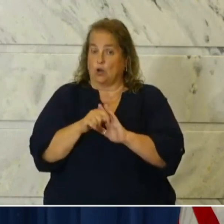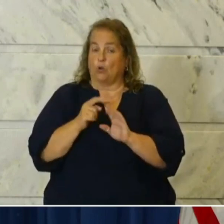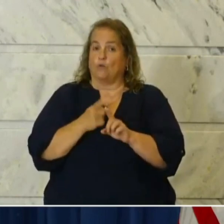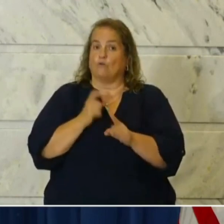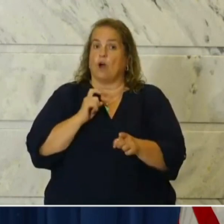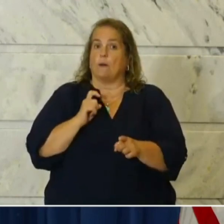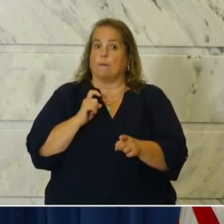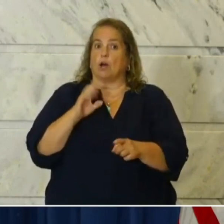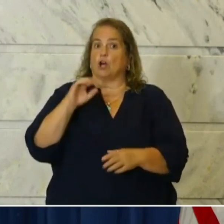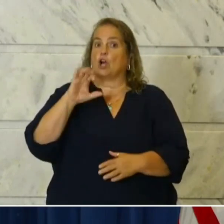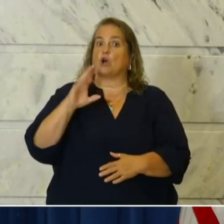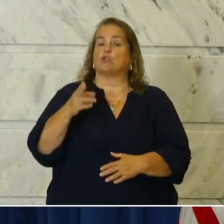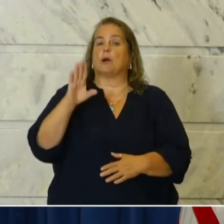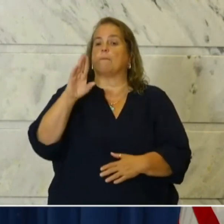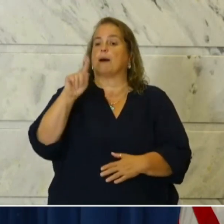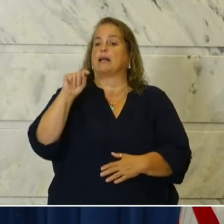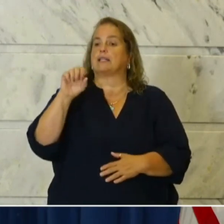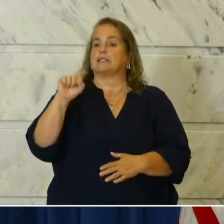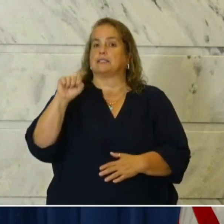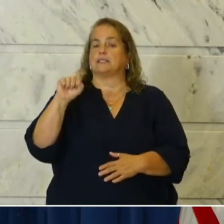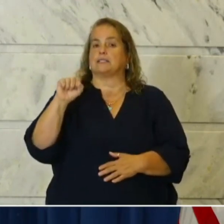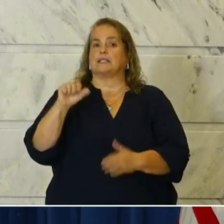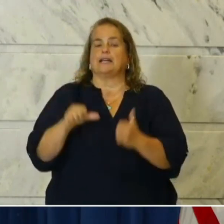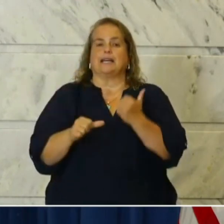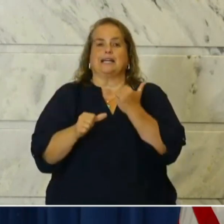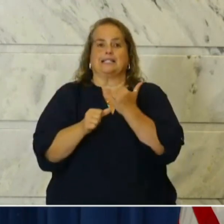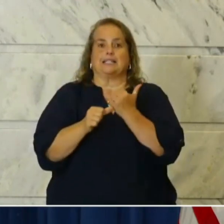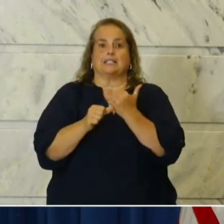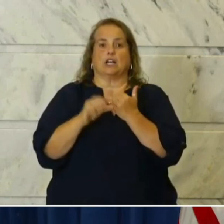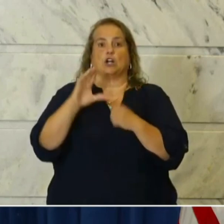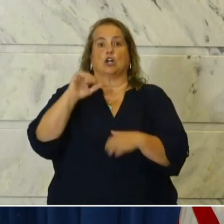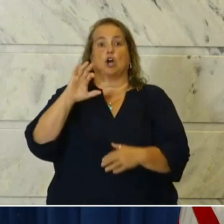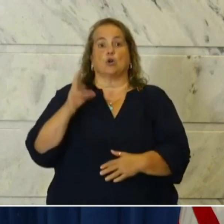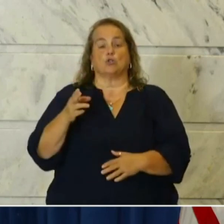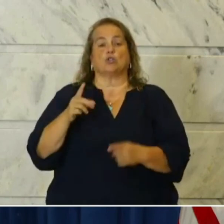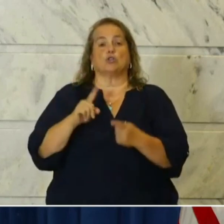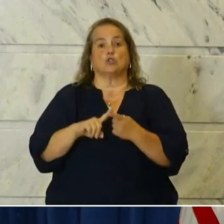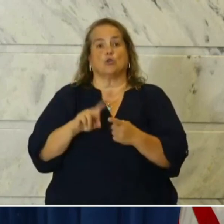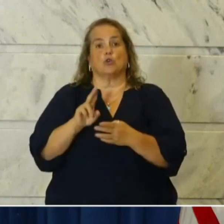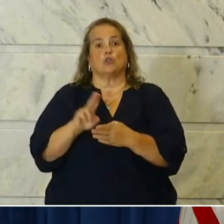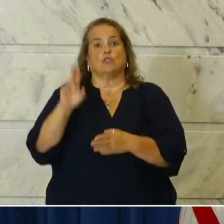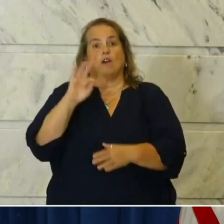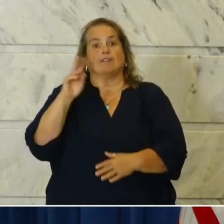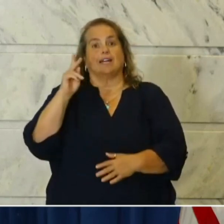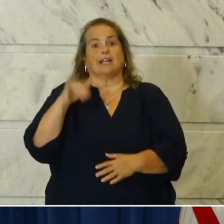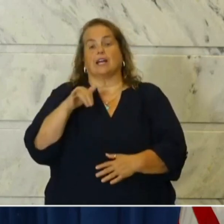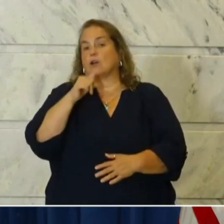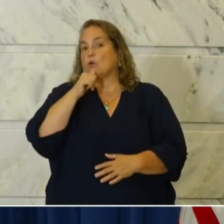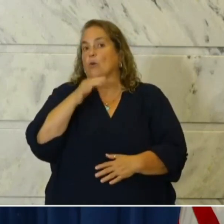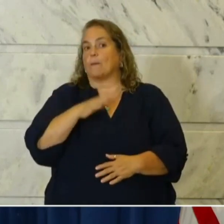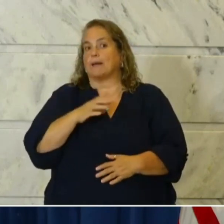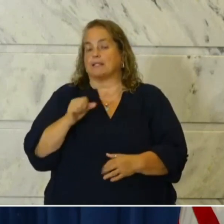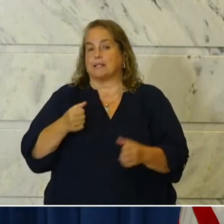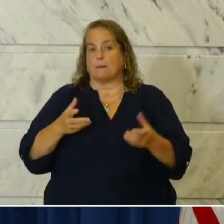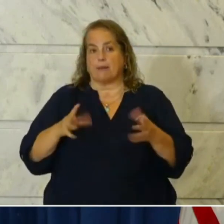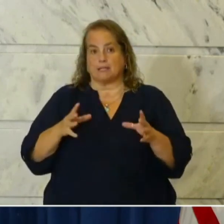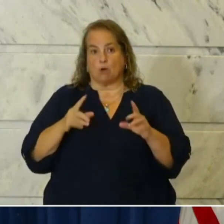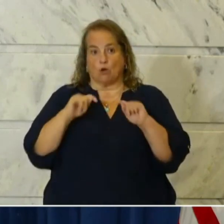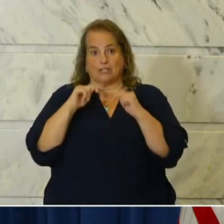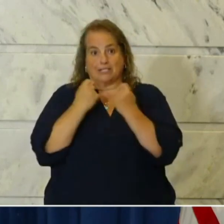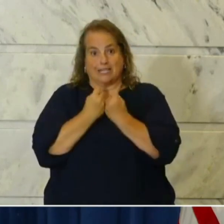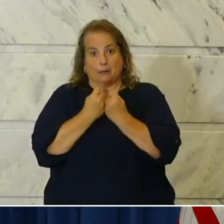from Coach Butts, who is the assistant coach to the University of Kentucky women's basketball